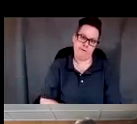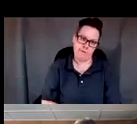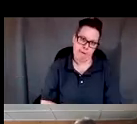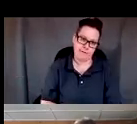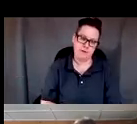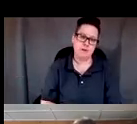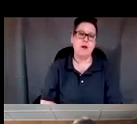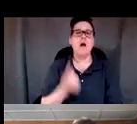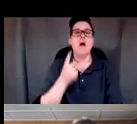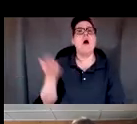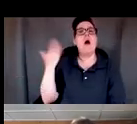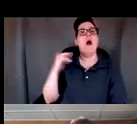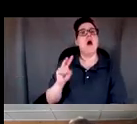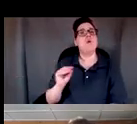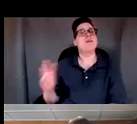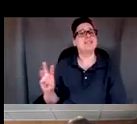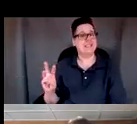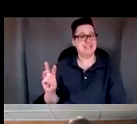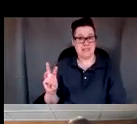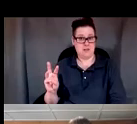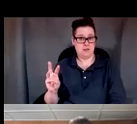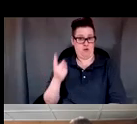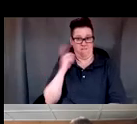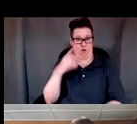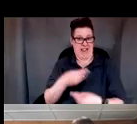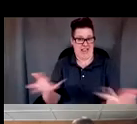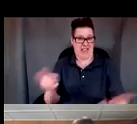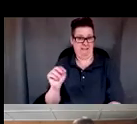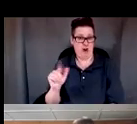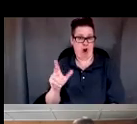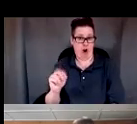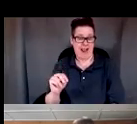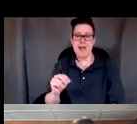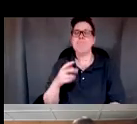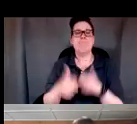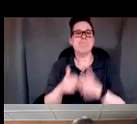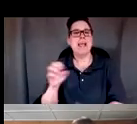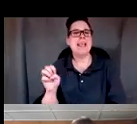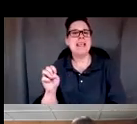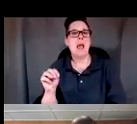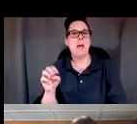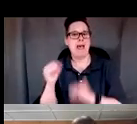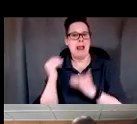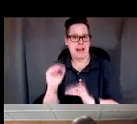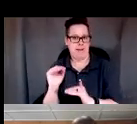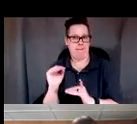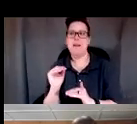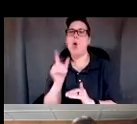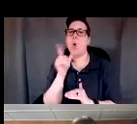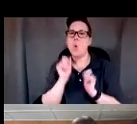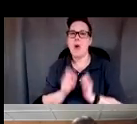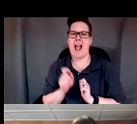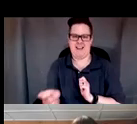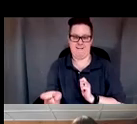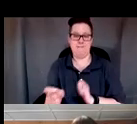in 2006 with being able to give this was EMS was limited as to who could provide it. The